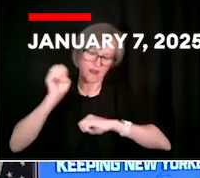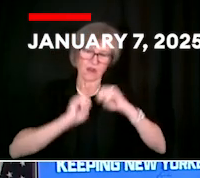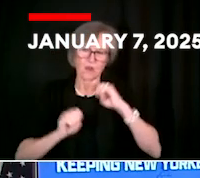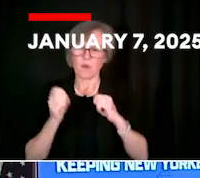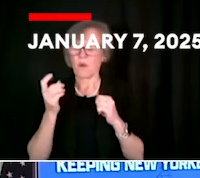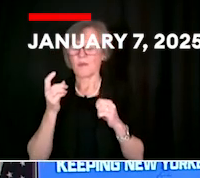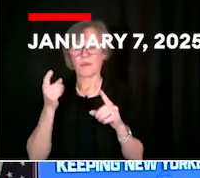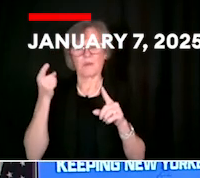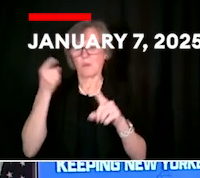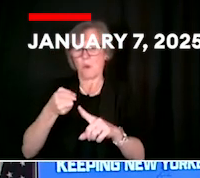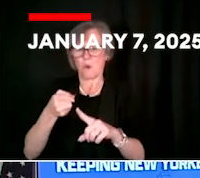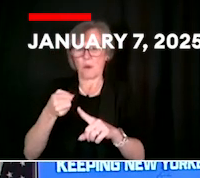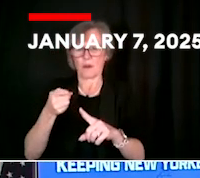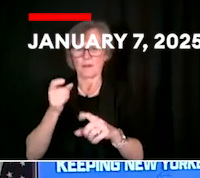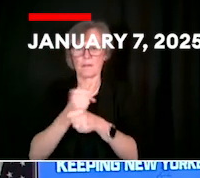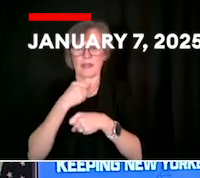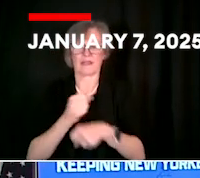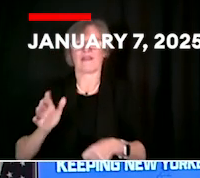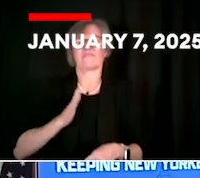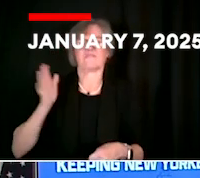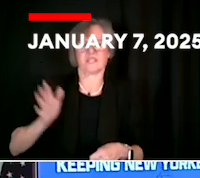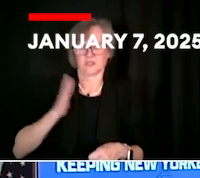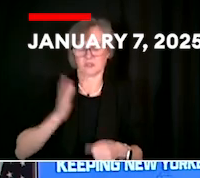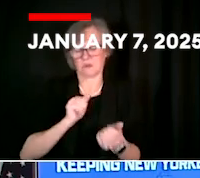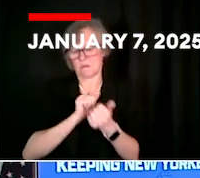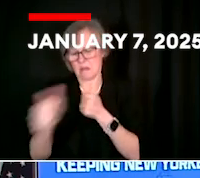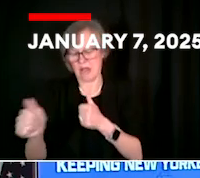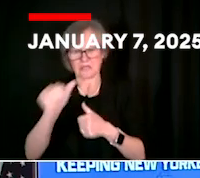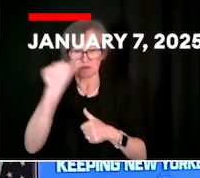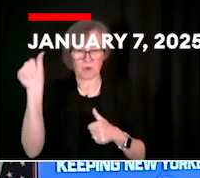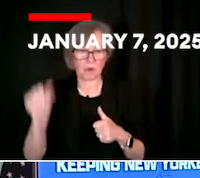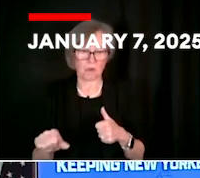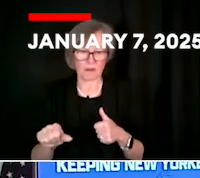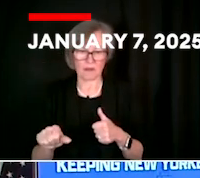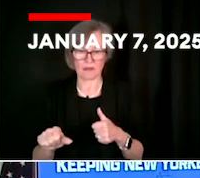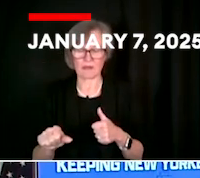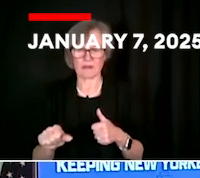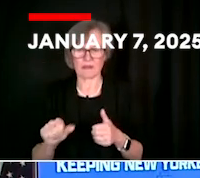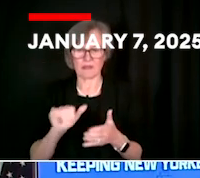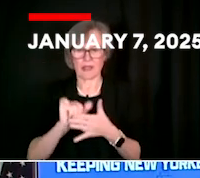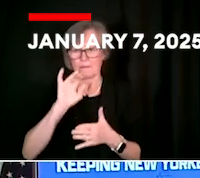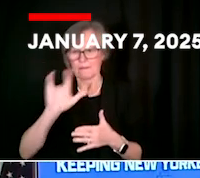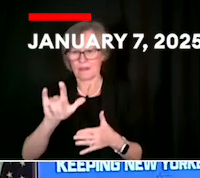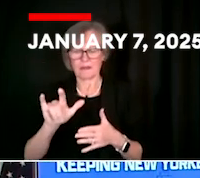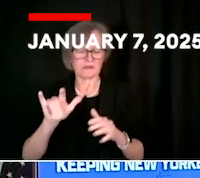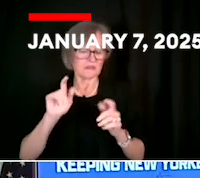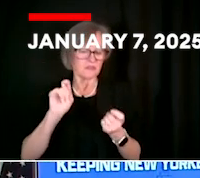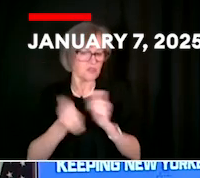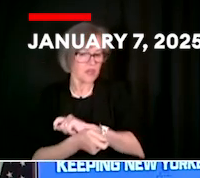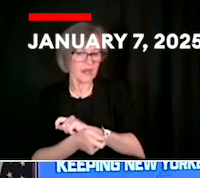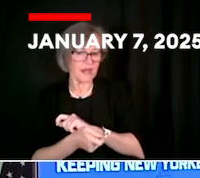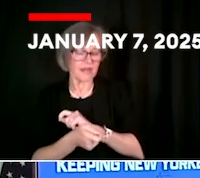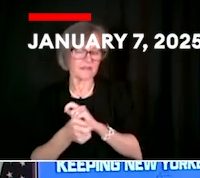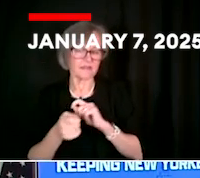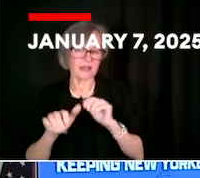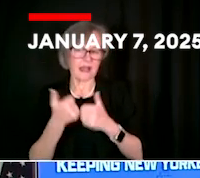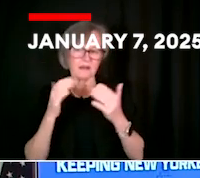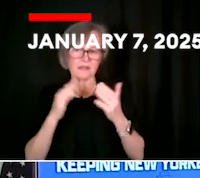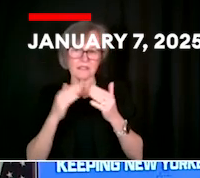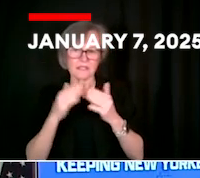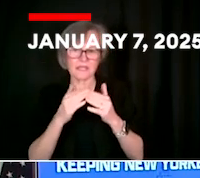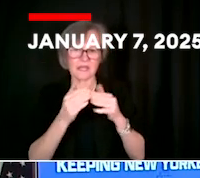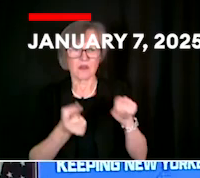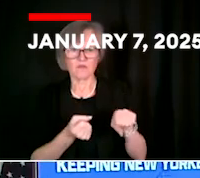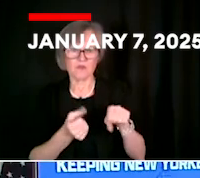of making this official if it passes in Albany? Would anything change with how the city removes people, who